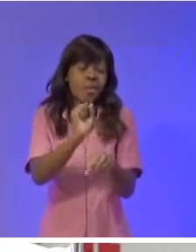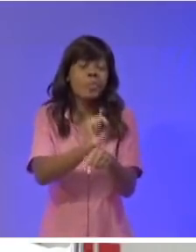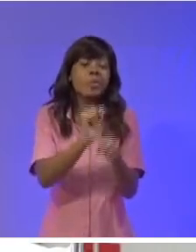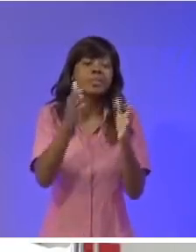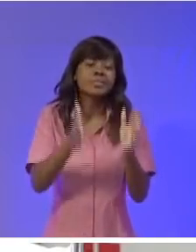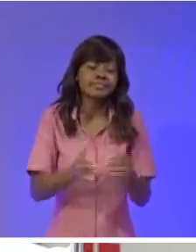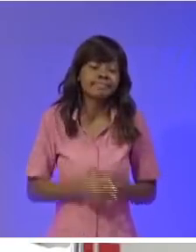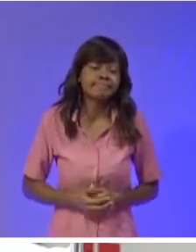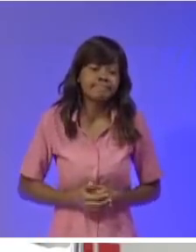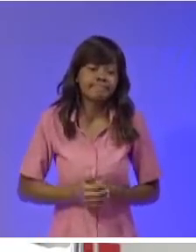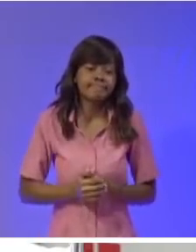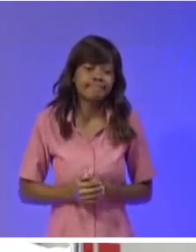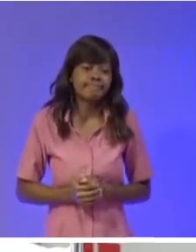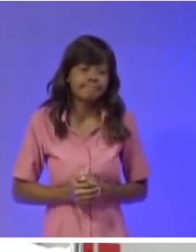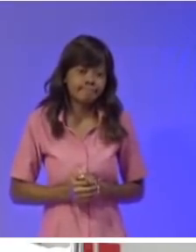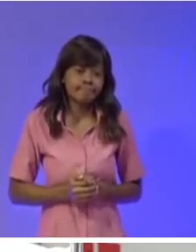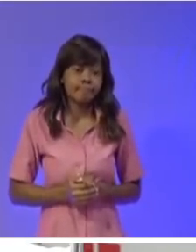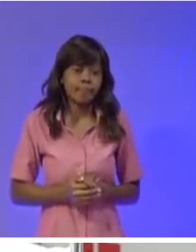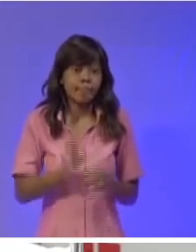98% vaccinated.